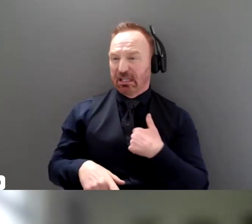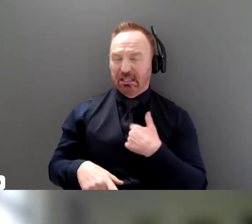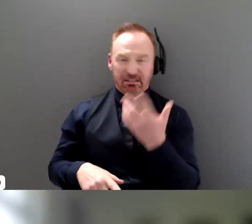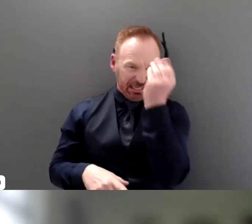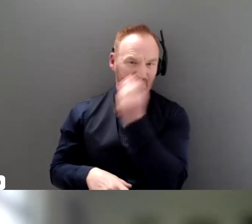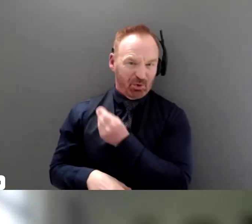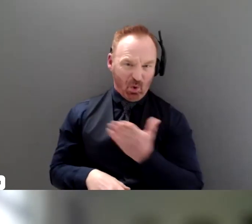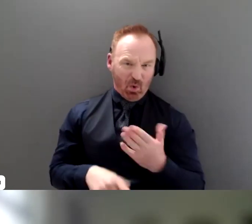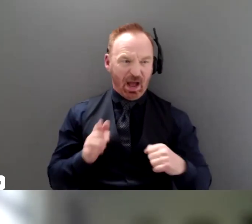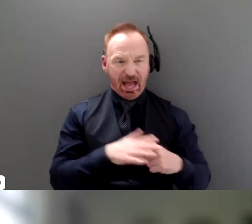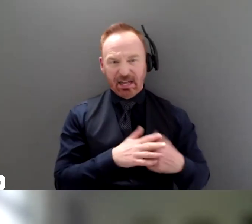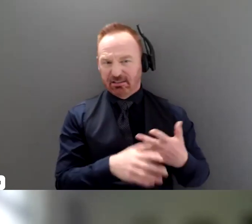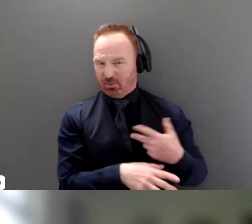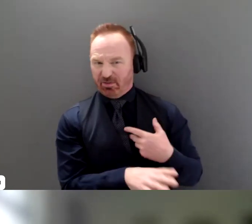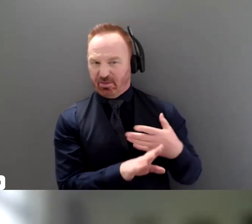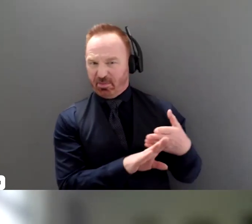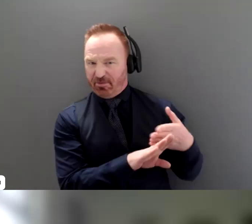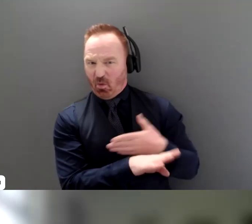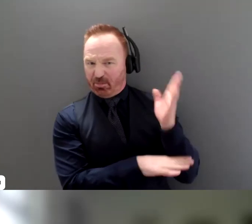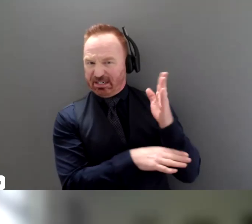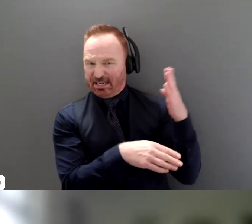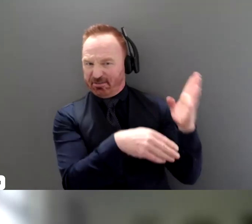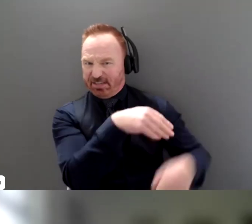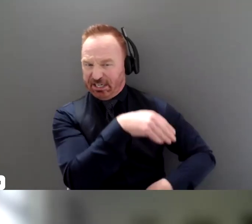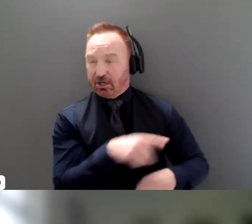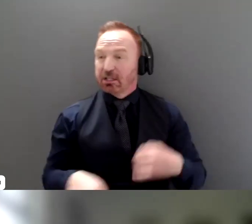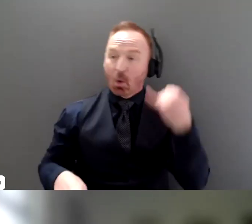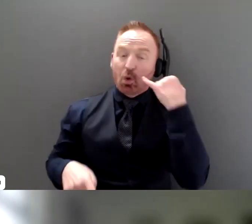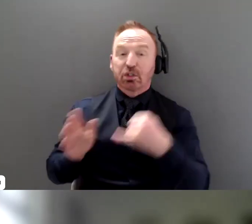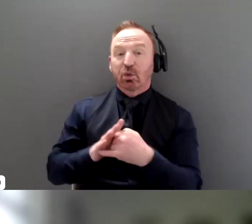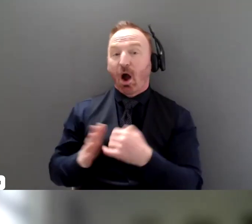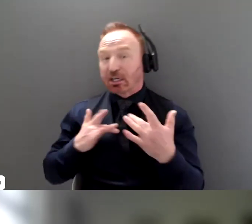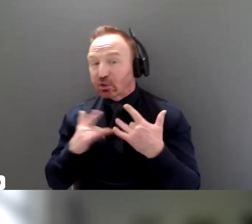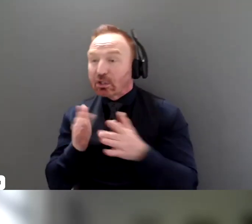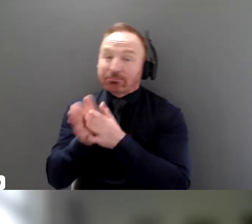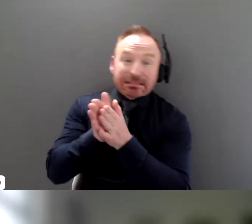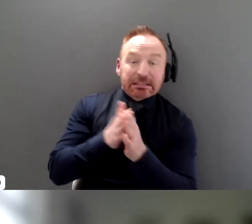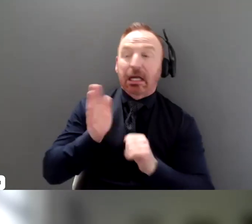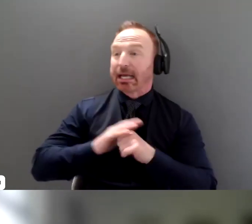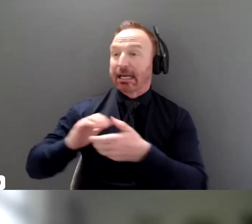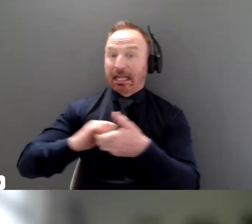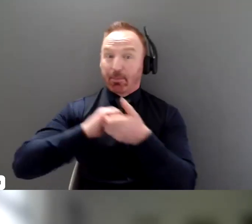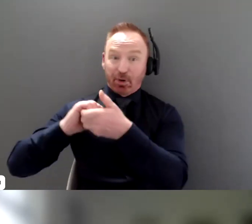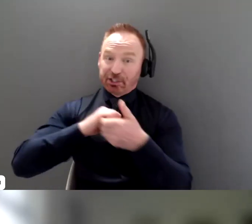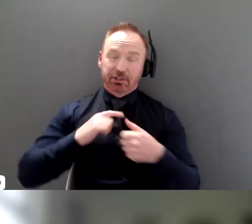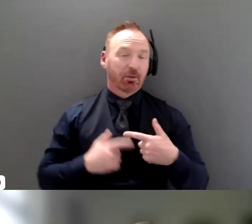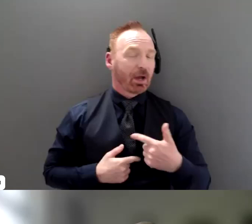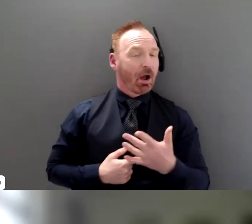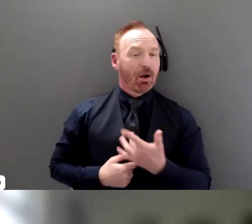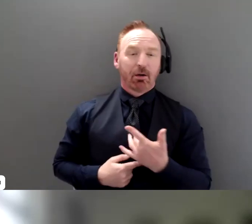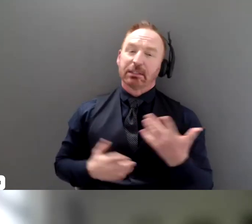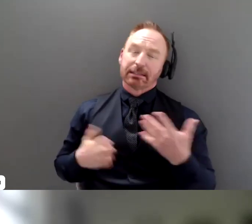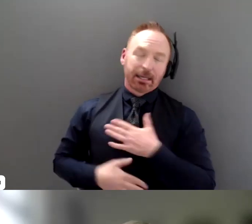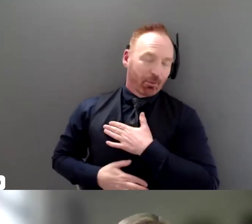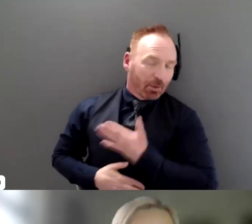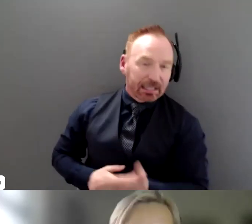any questions or concerns or interested in collaborating, we're always open to collaborate. That's wonderful. And this is